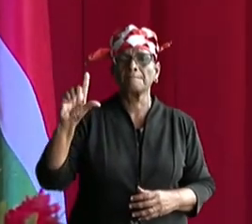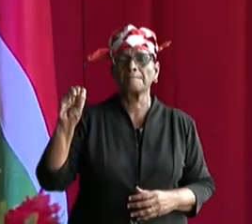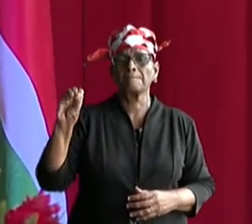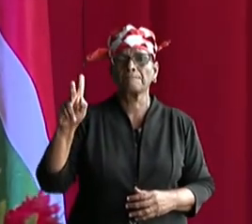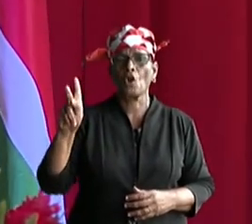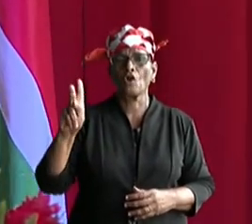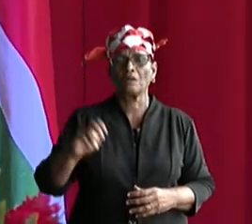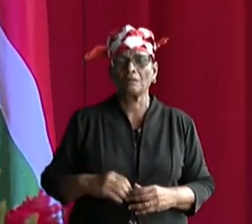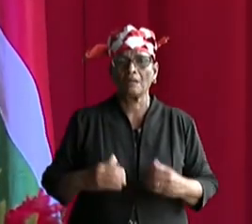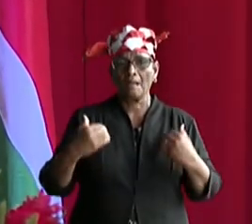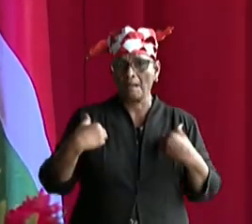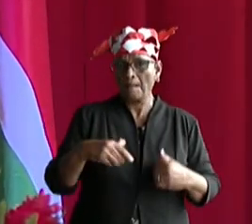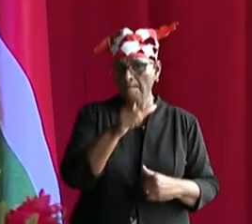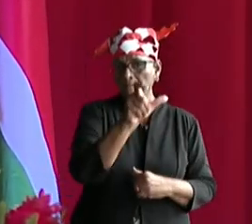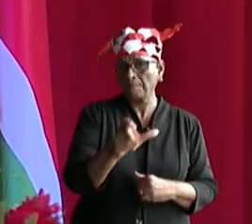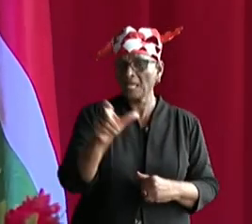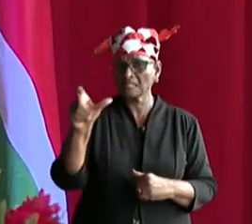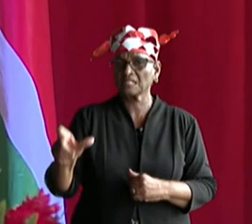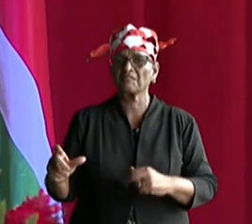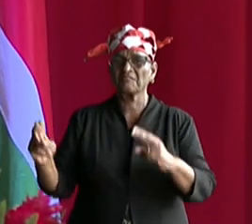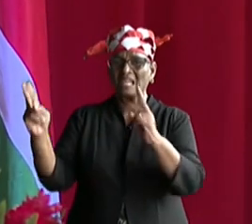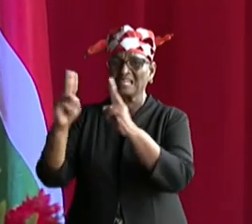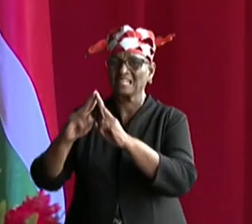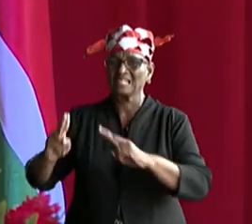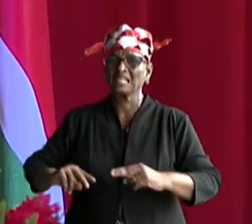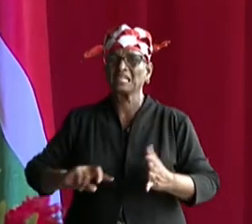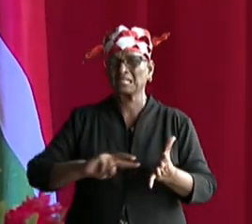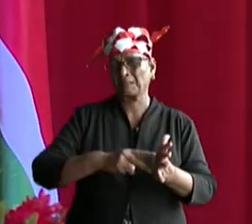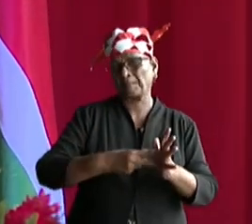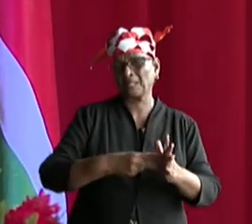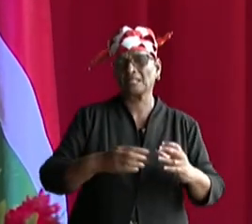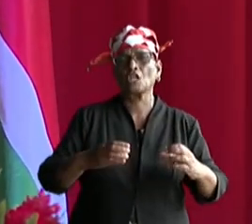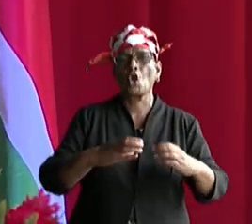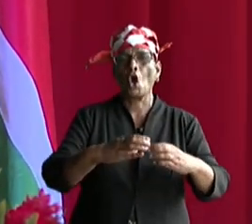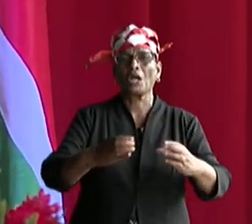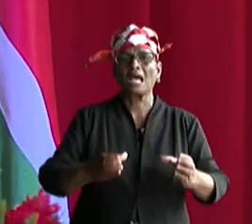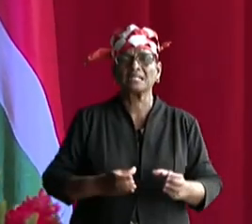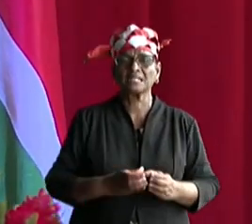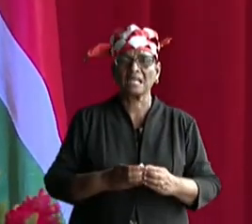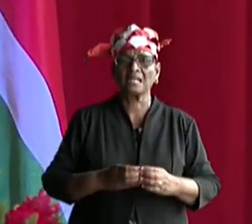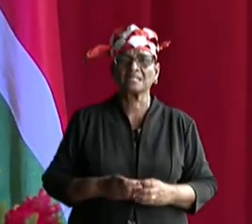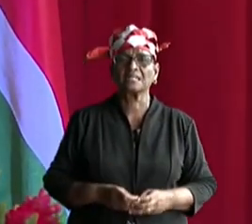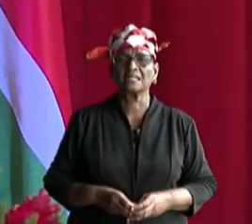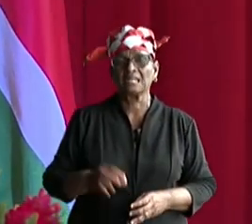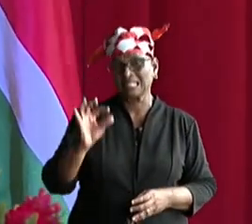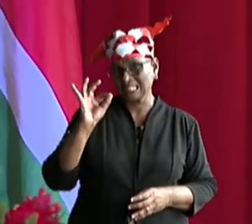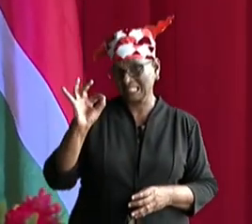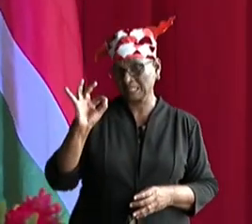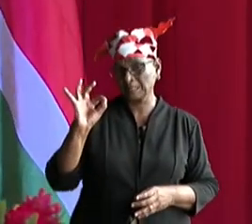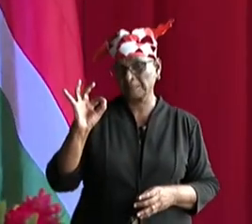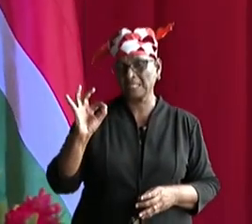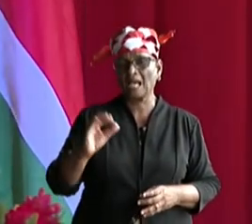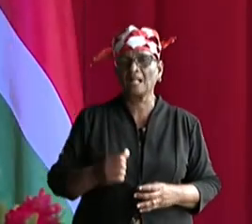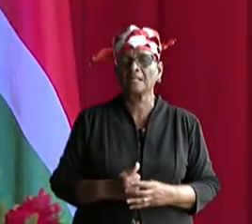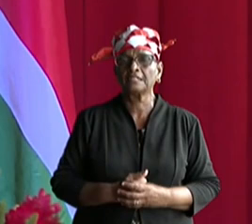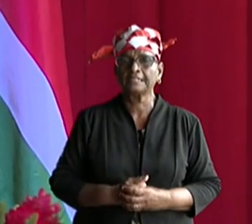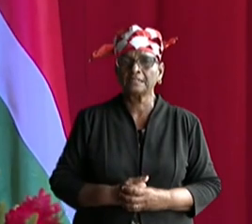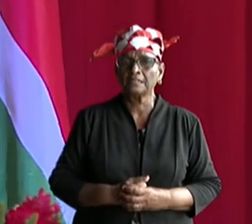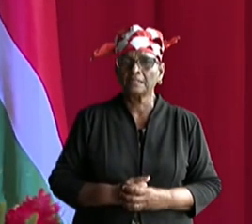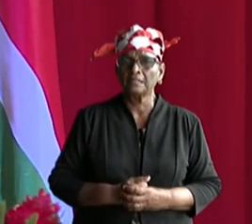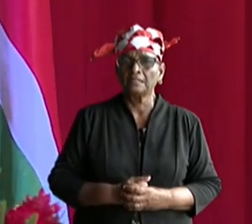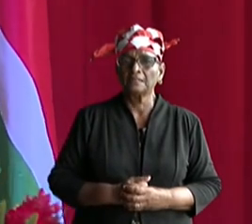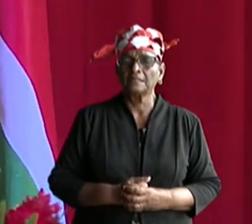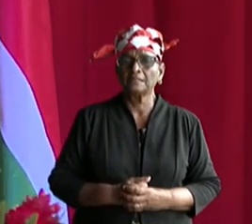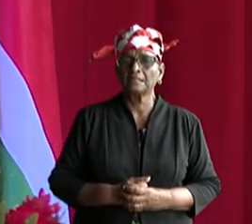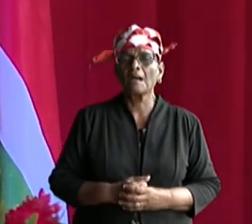members of the international and diplomatic community, special invitees,